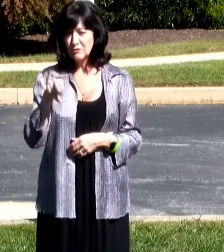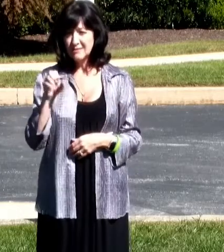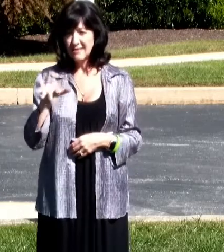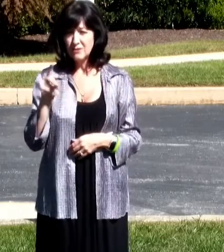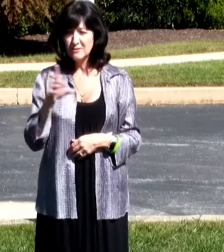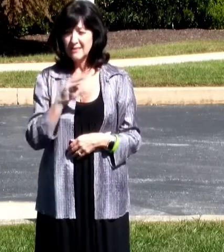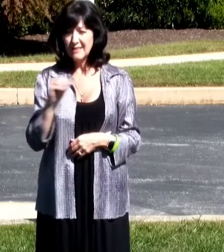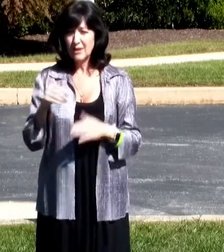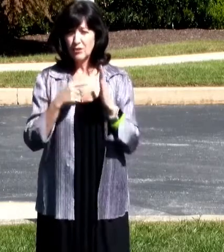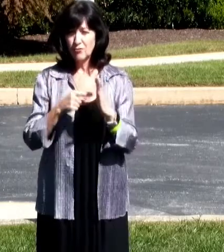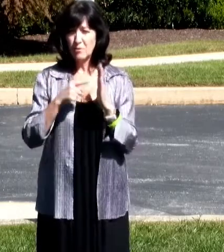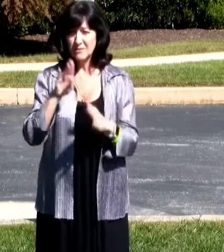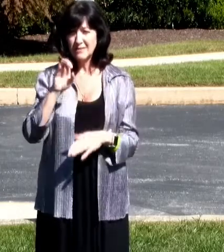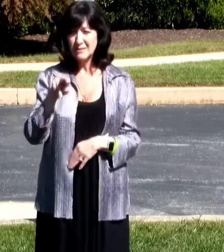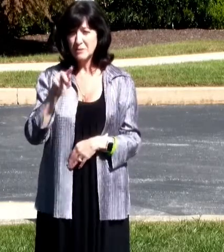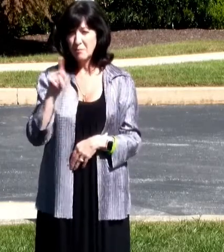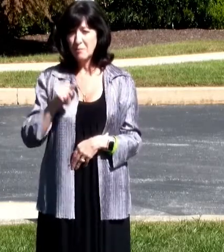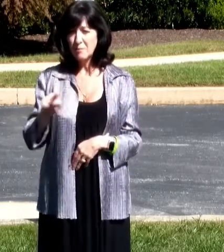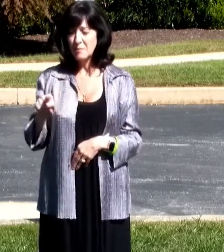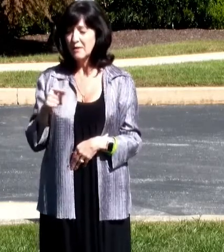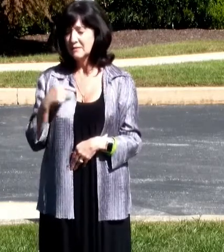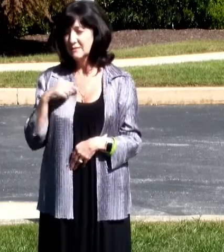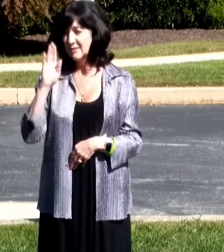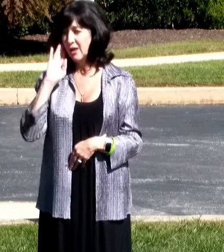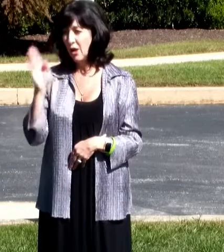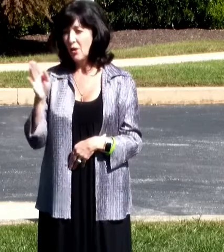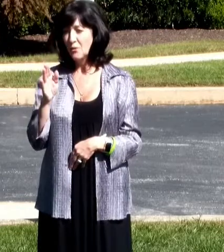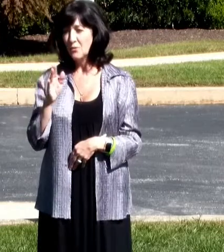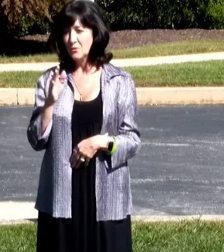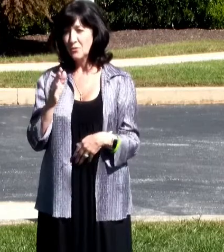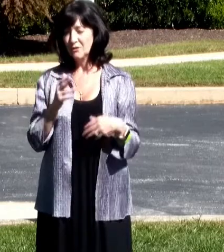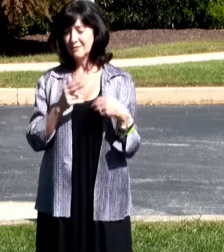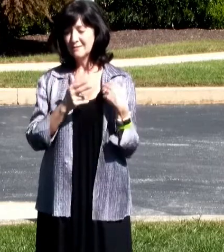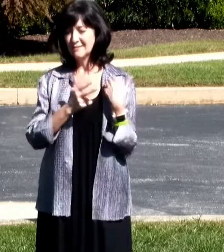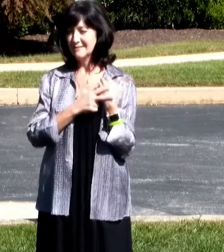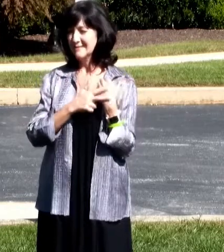going to save my compliments for Senator Townsend since he's staying around,